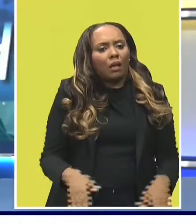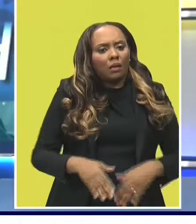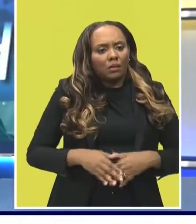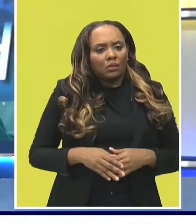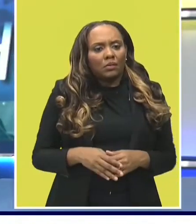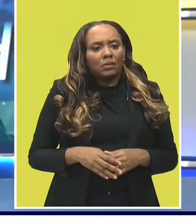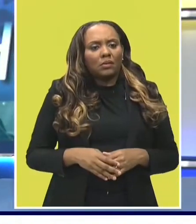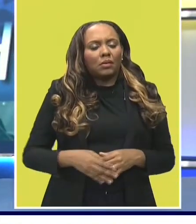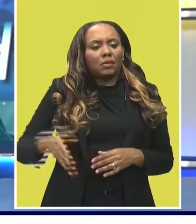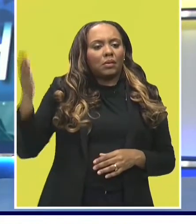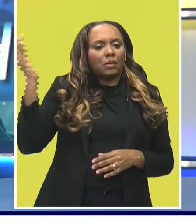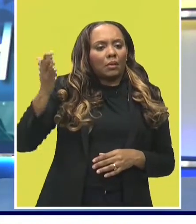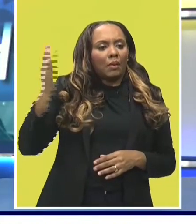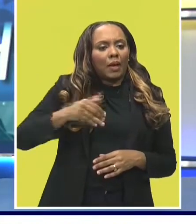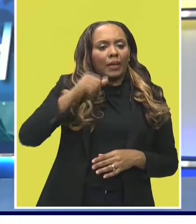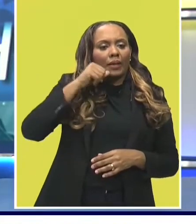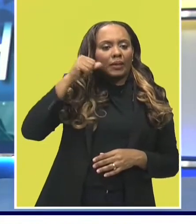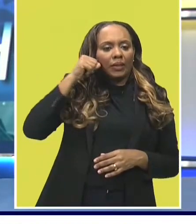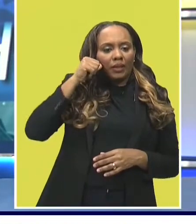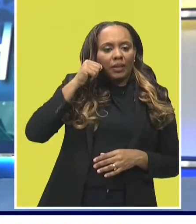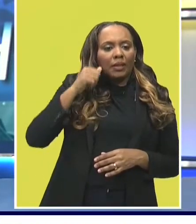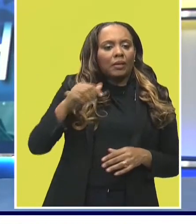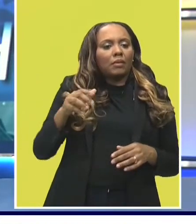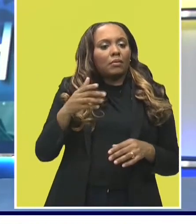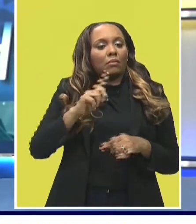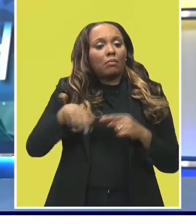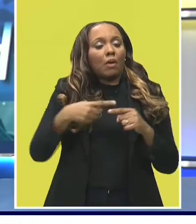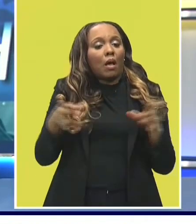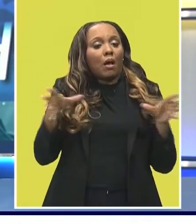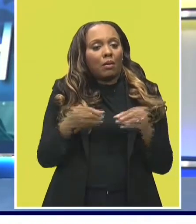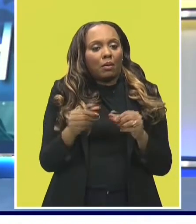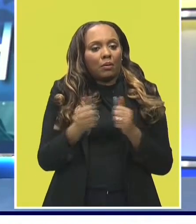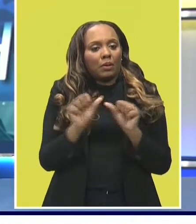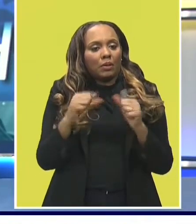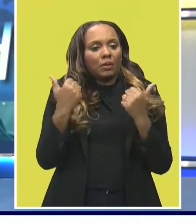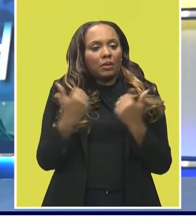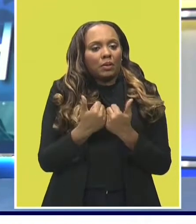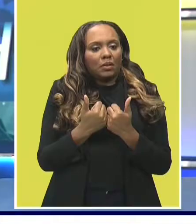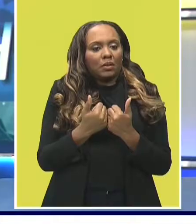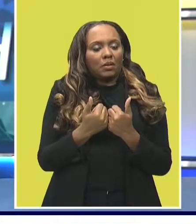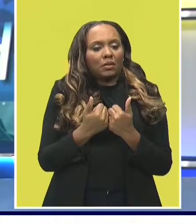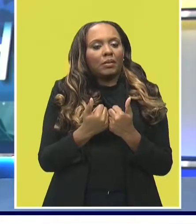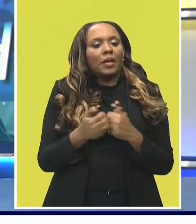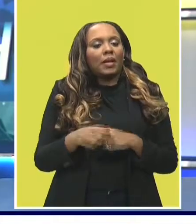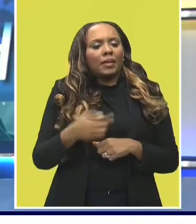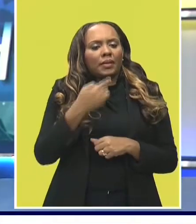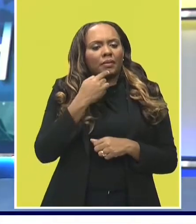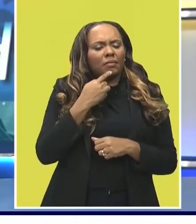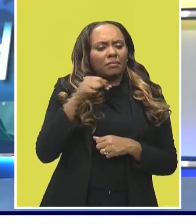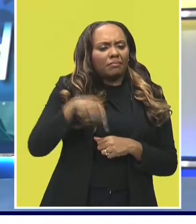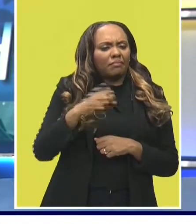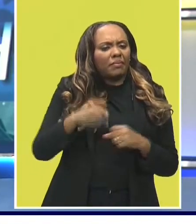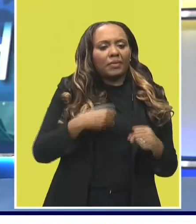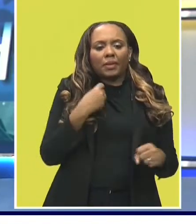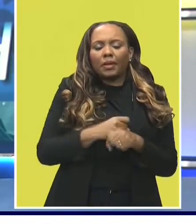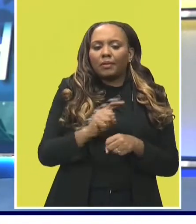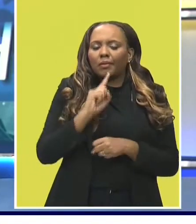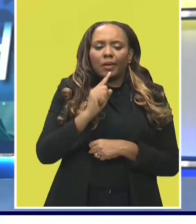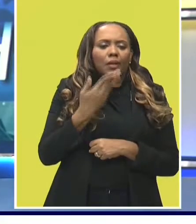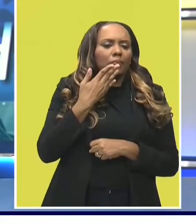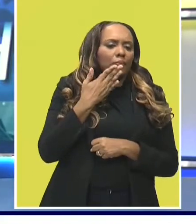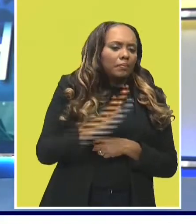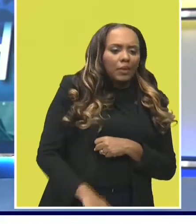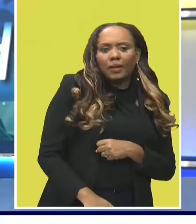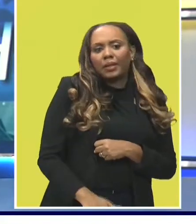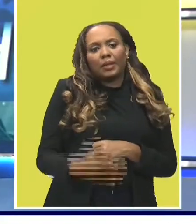Mr. Dujon was speaking to the media on the sidelines of a meeting with the association's members at the Darrell Jordan Secondary School. He says